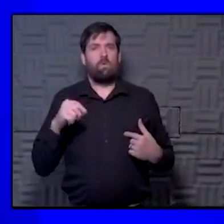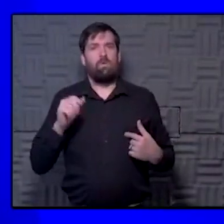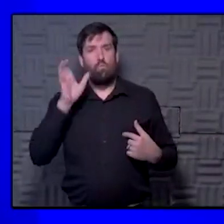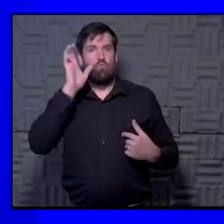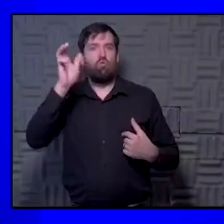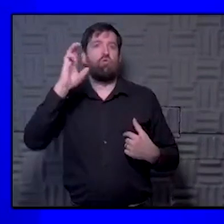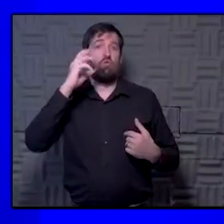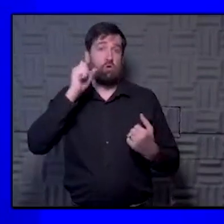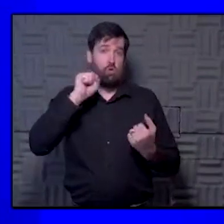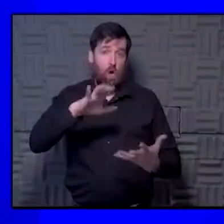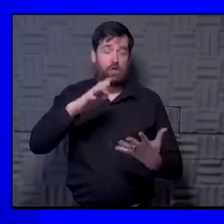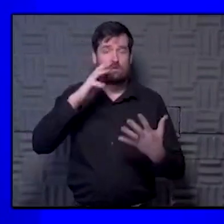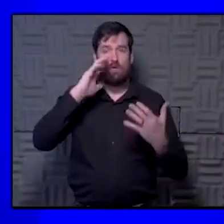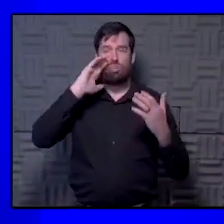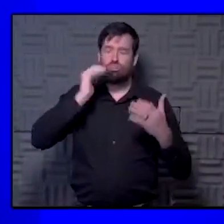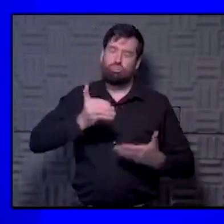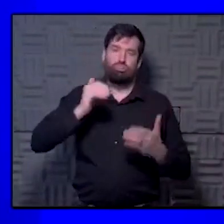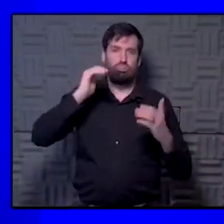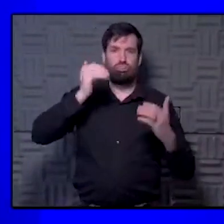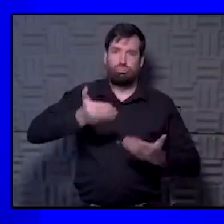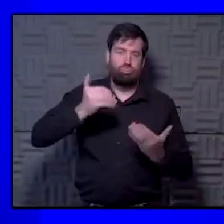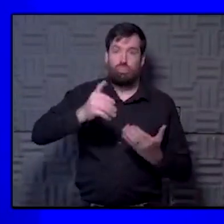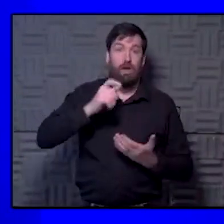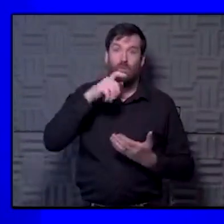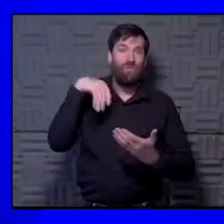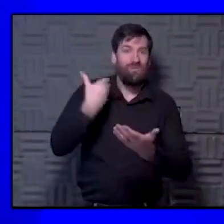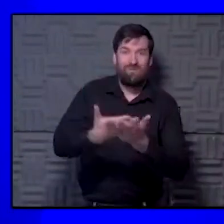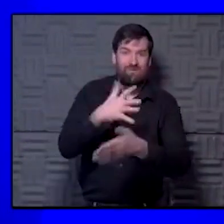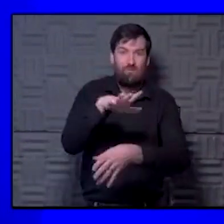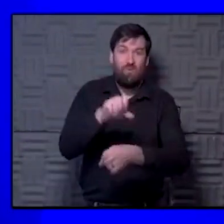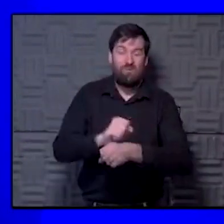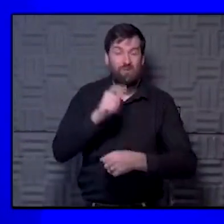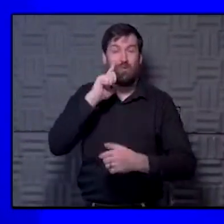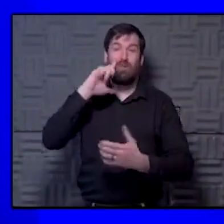sleep, and I probably wouldn't make my appointment because I'd fall asleep. But